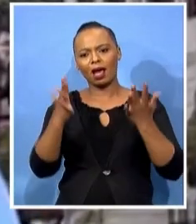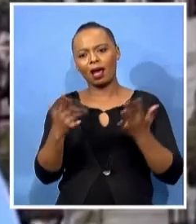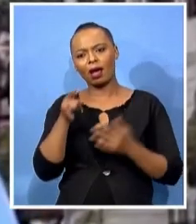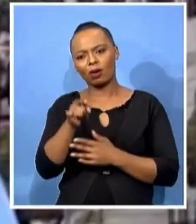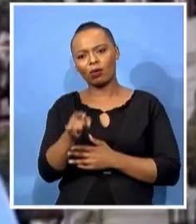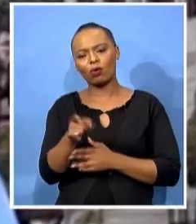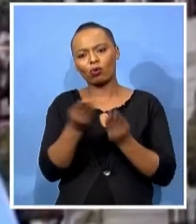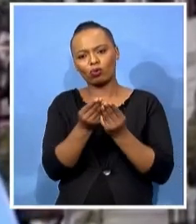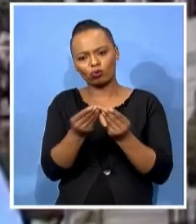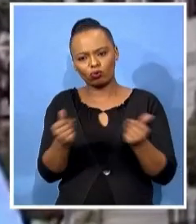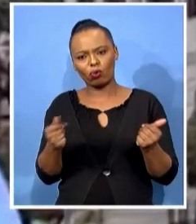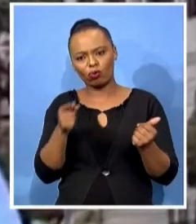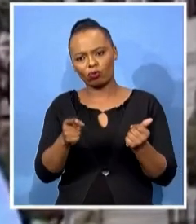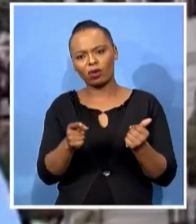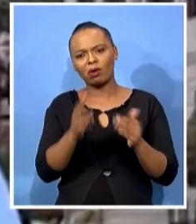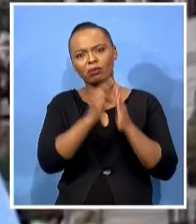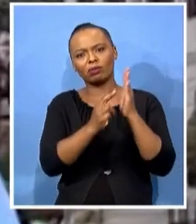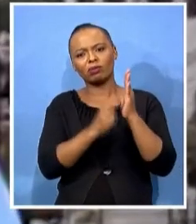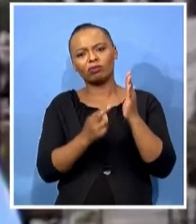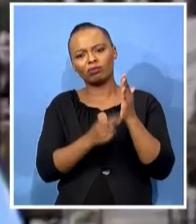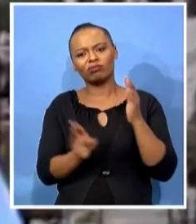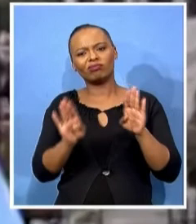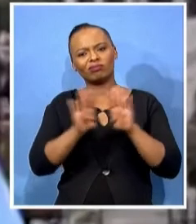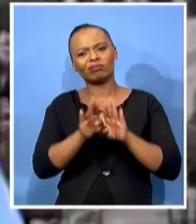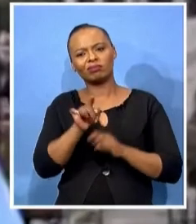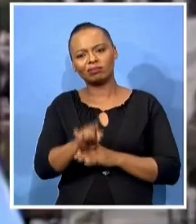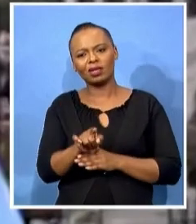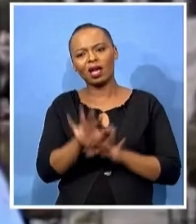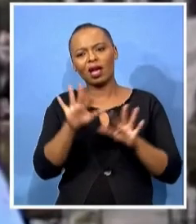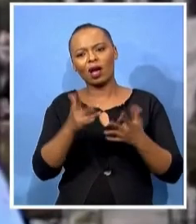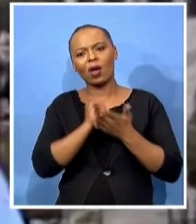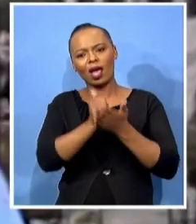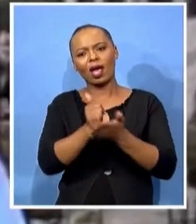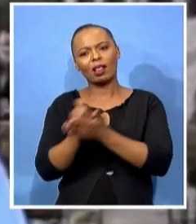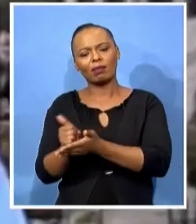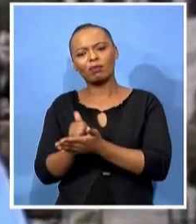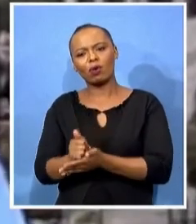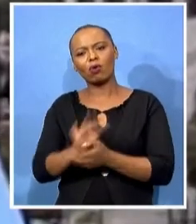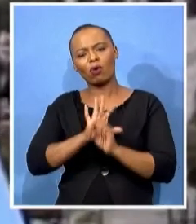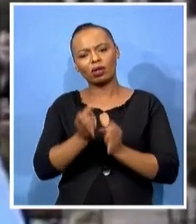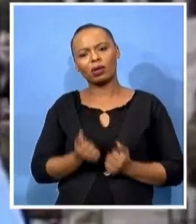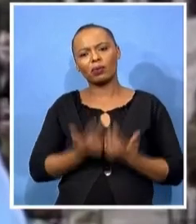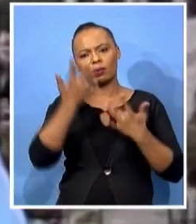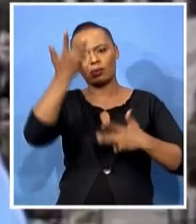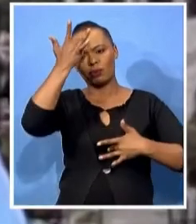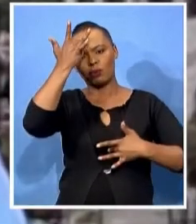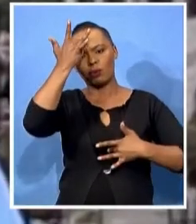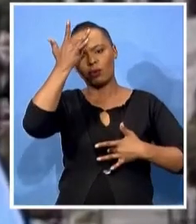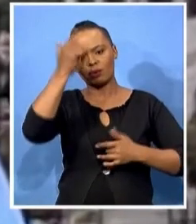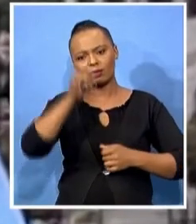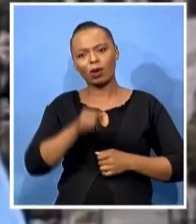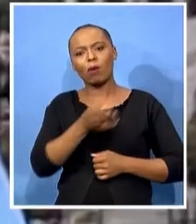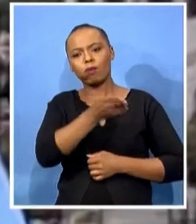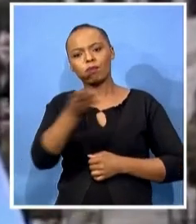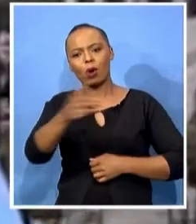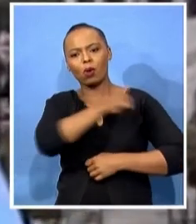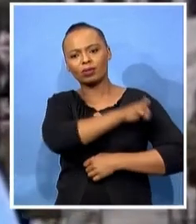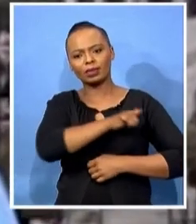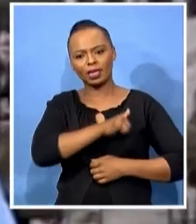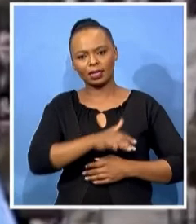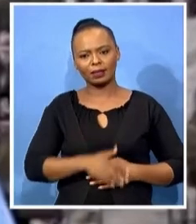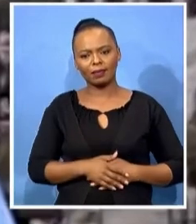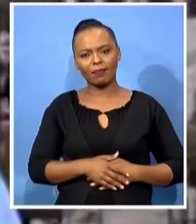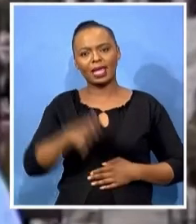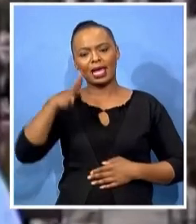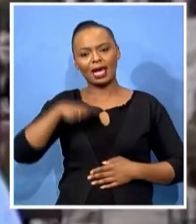can help with COVID patients in our hospitals. I also want to know from the Honourable Minister, when will the Minister